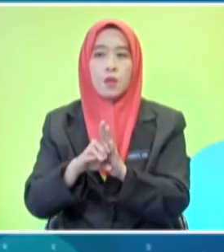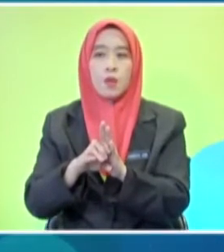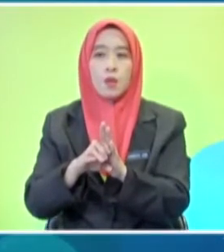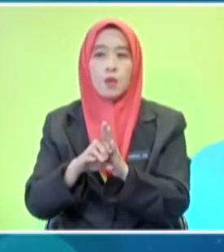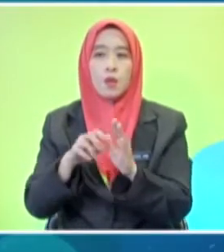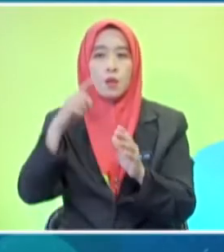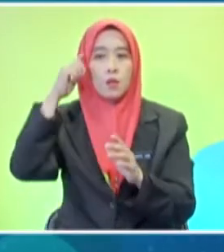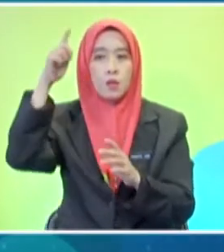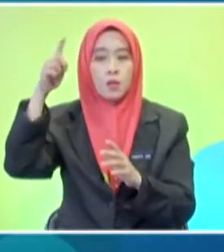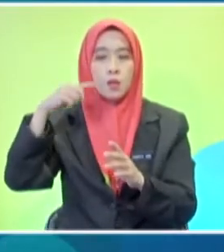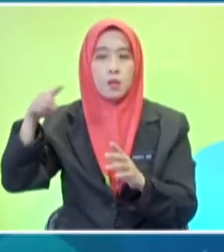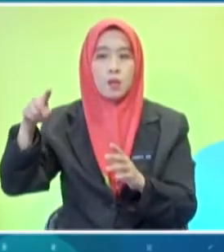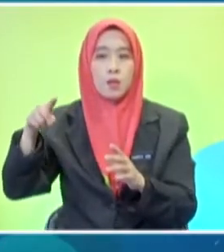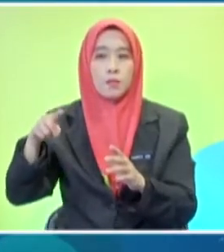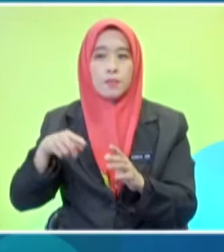Okay, Zarik Zakwan.